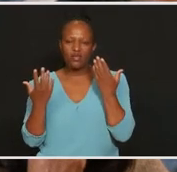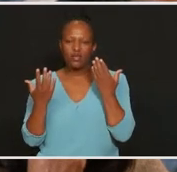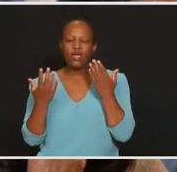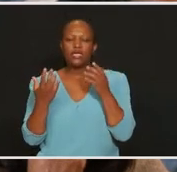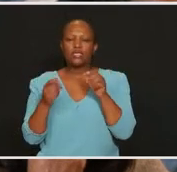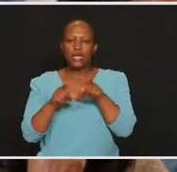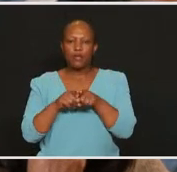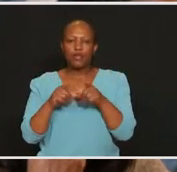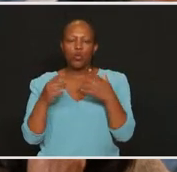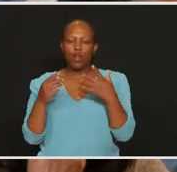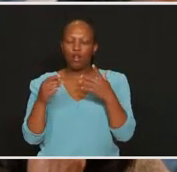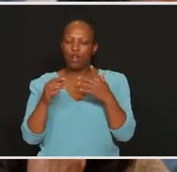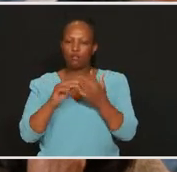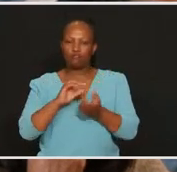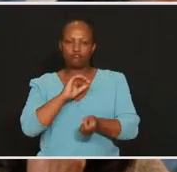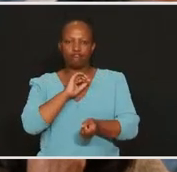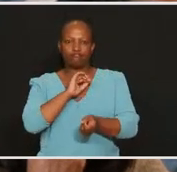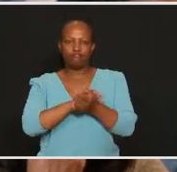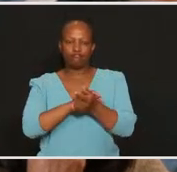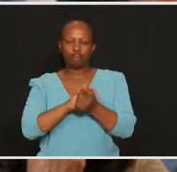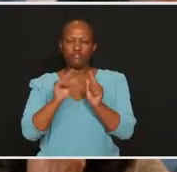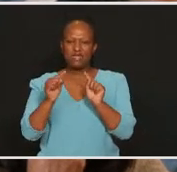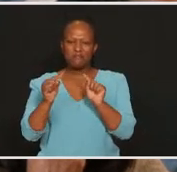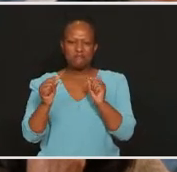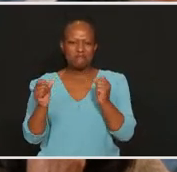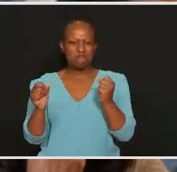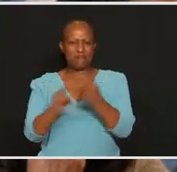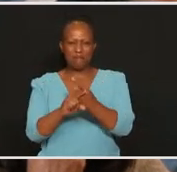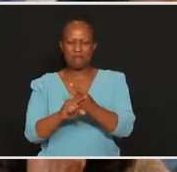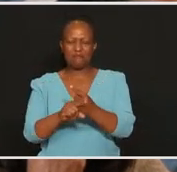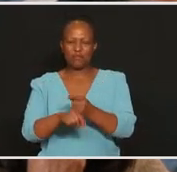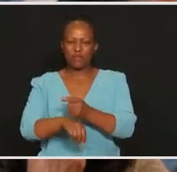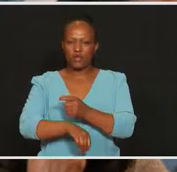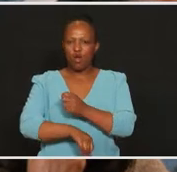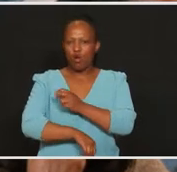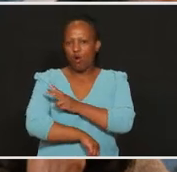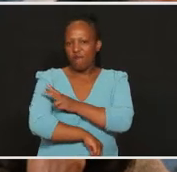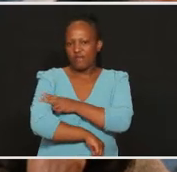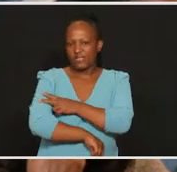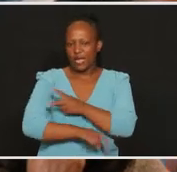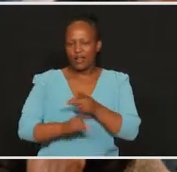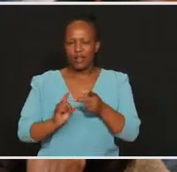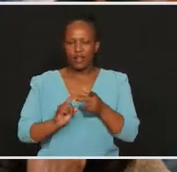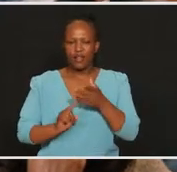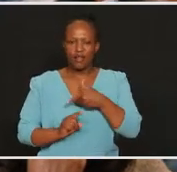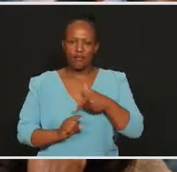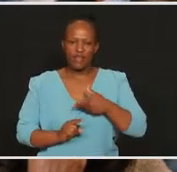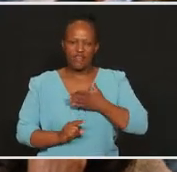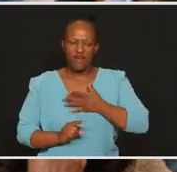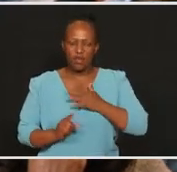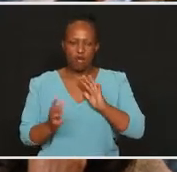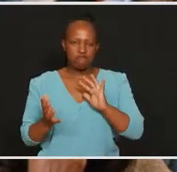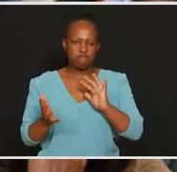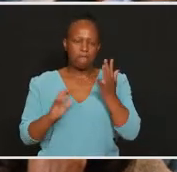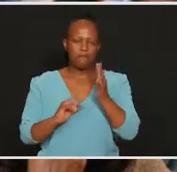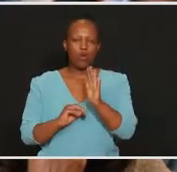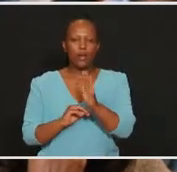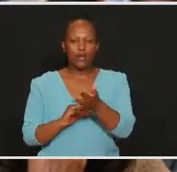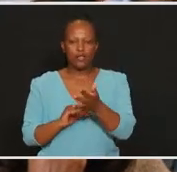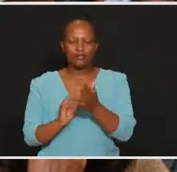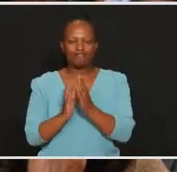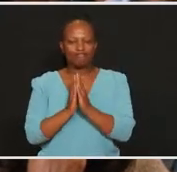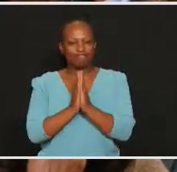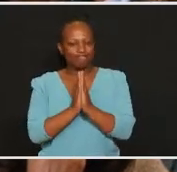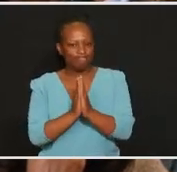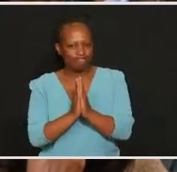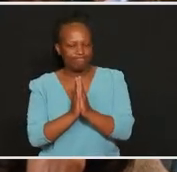incredible conflict between officials and parents due to the wide scope of the confusion it causes I plea for